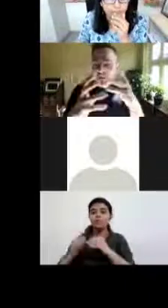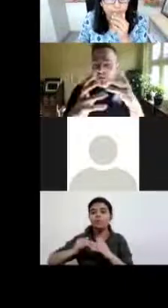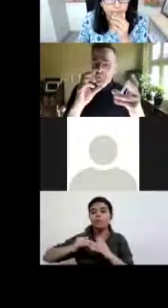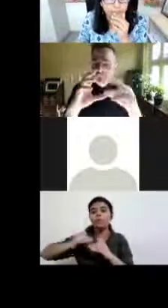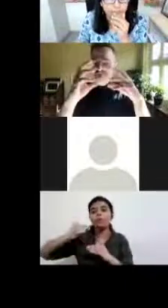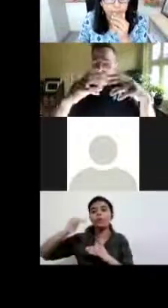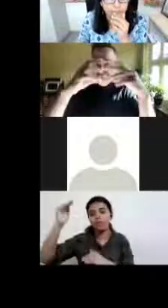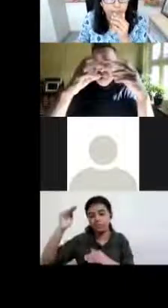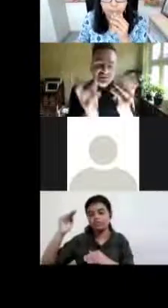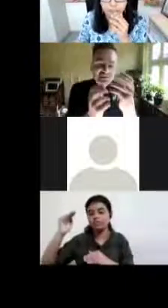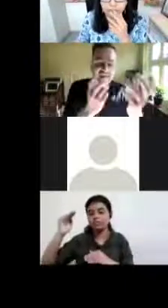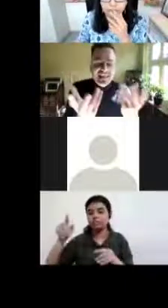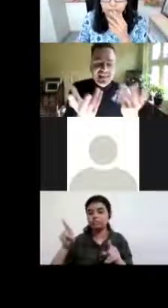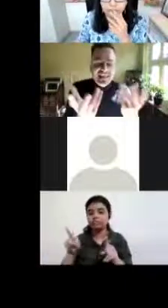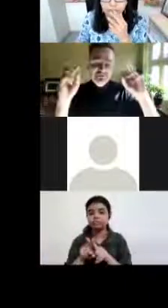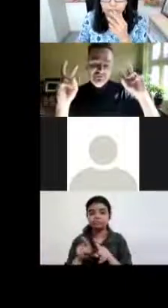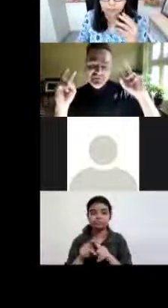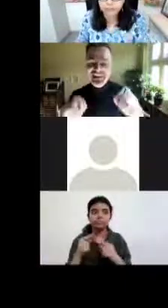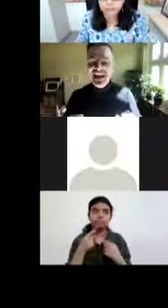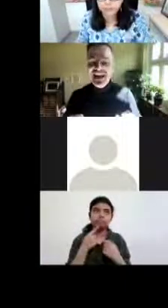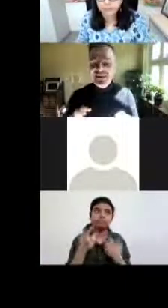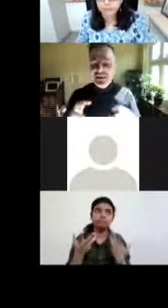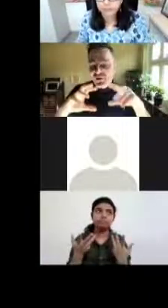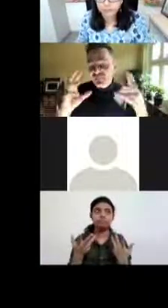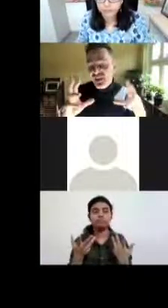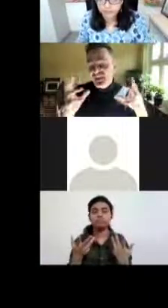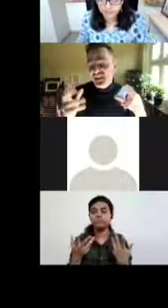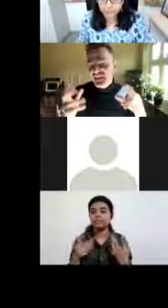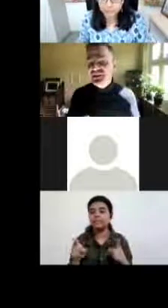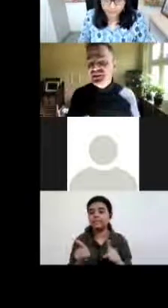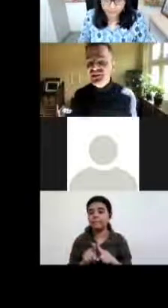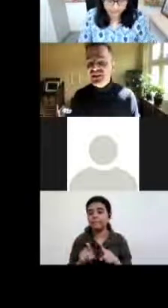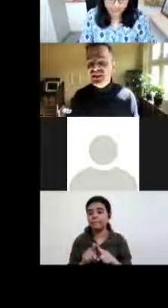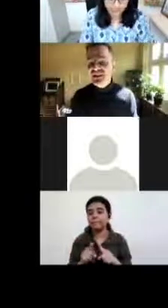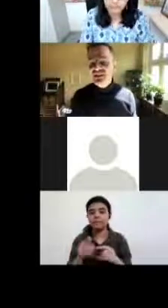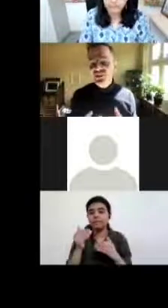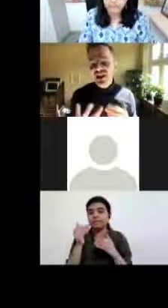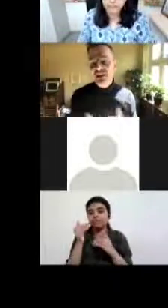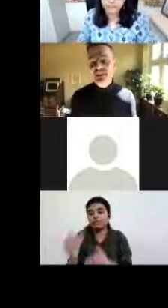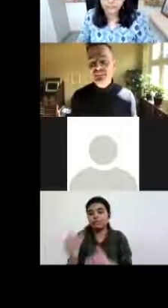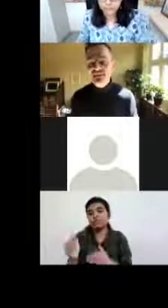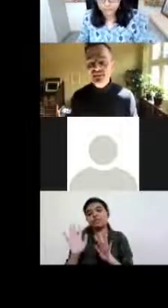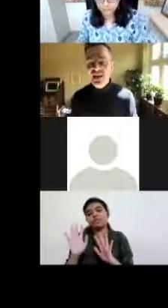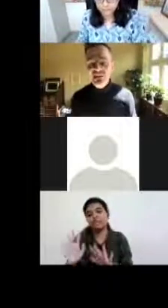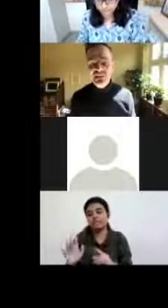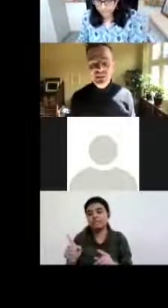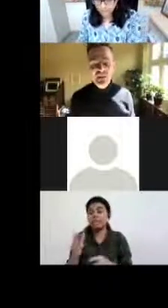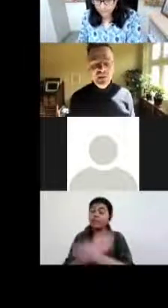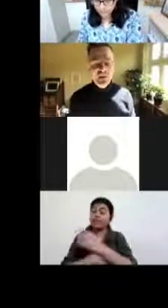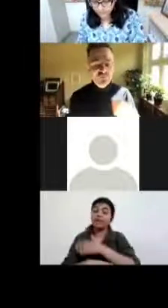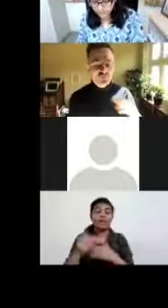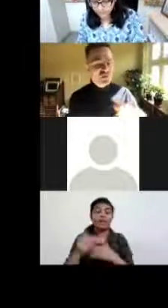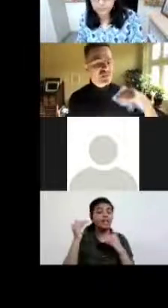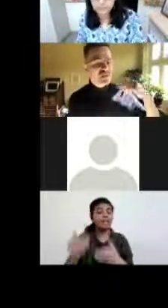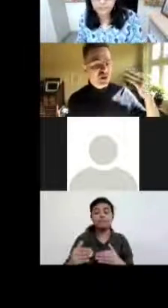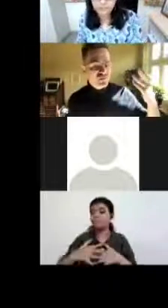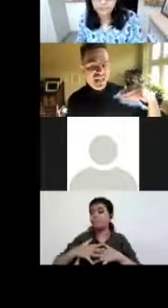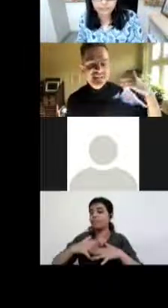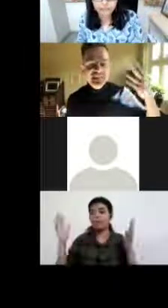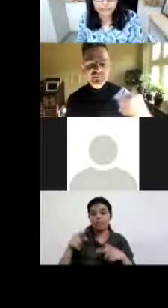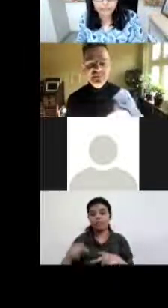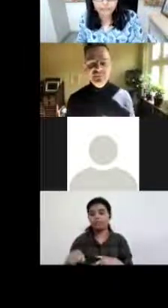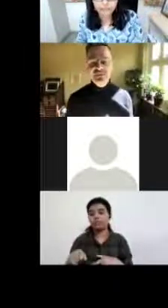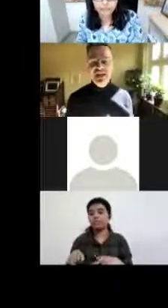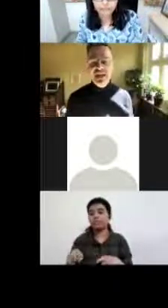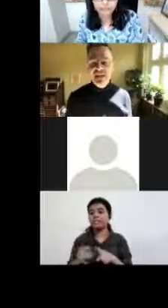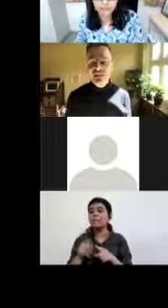our like kind of limited society or handicapped society. Of course, a lot of